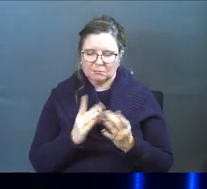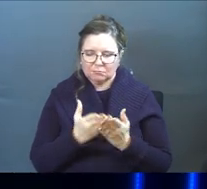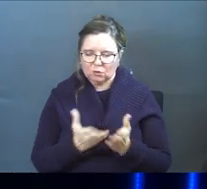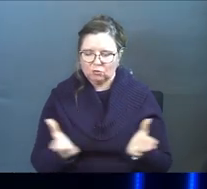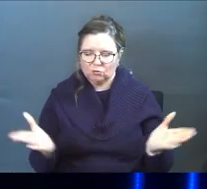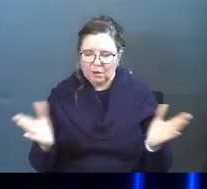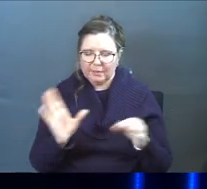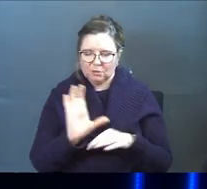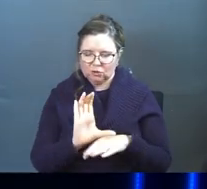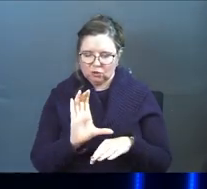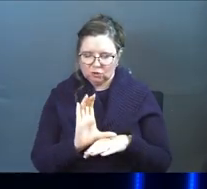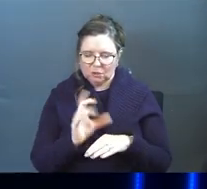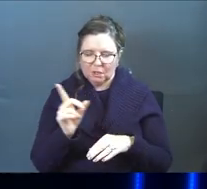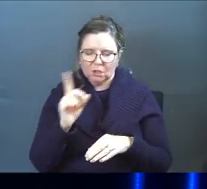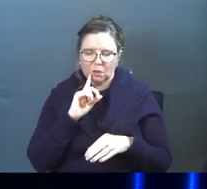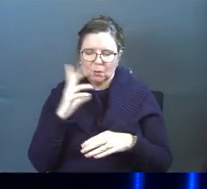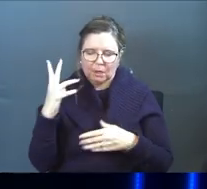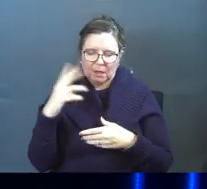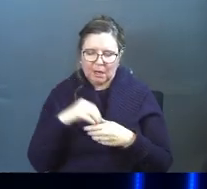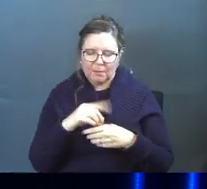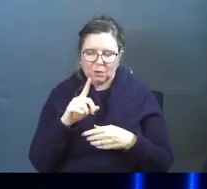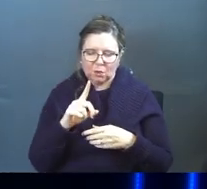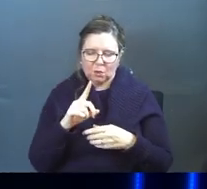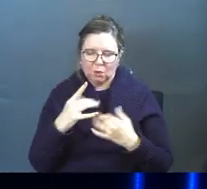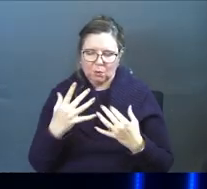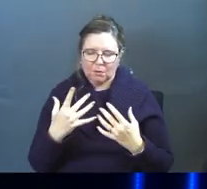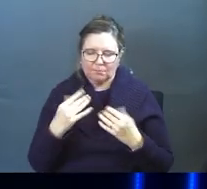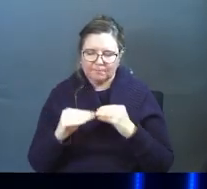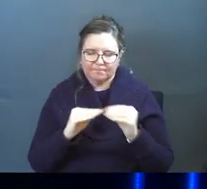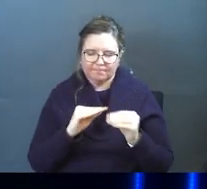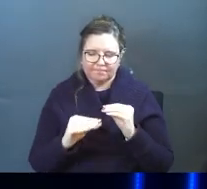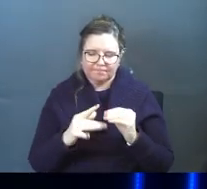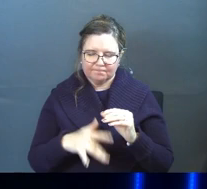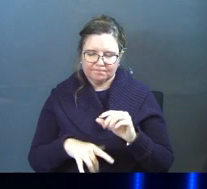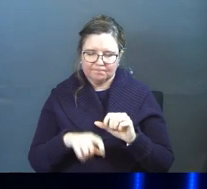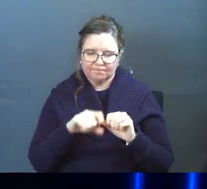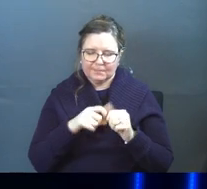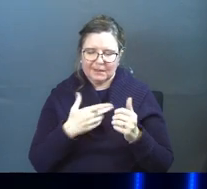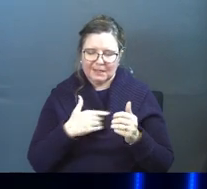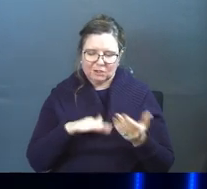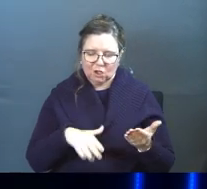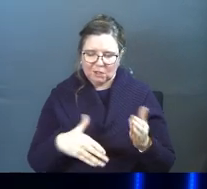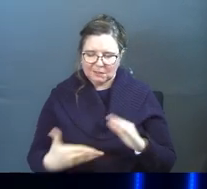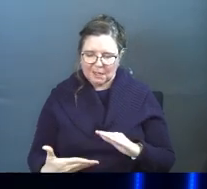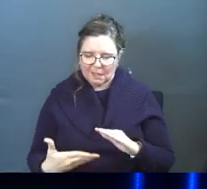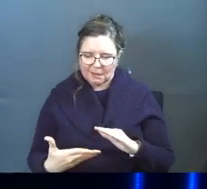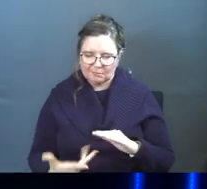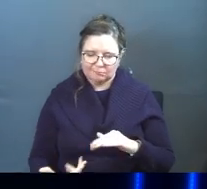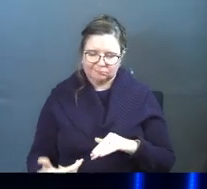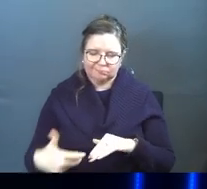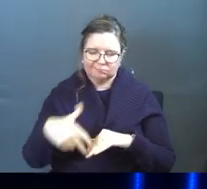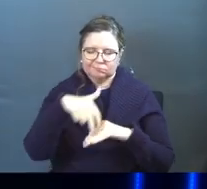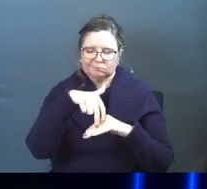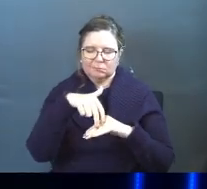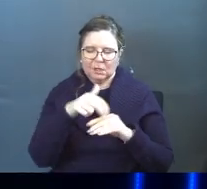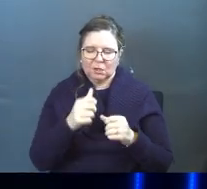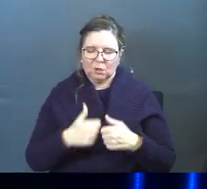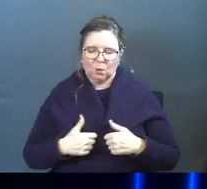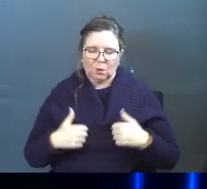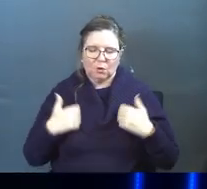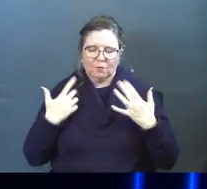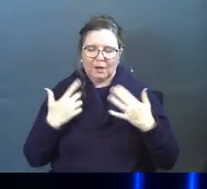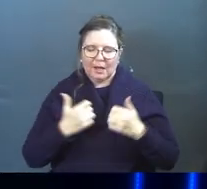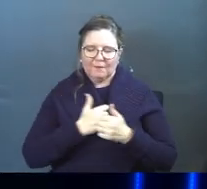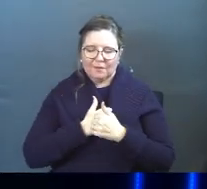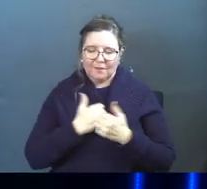across this church, that you would come in and that you would resurrect things that are dead, Lord, that you would revive love that